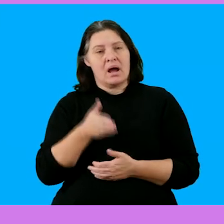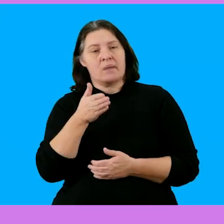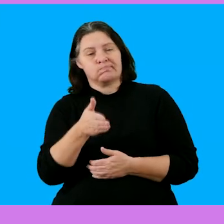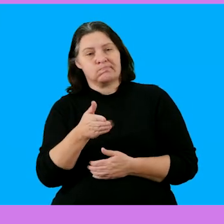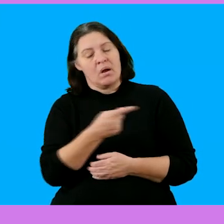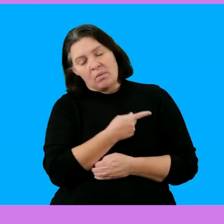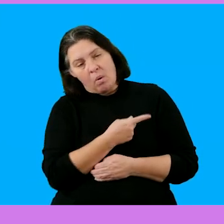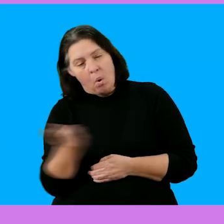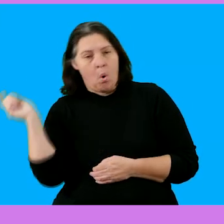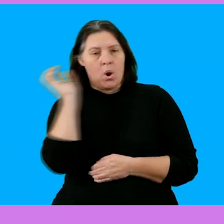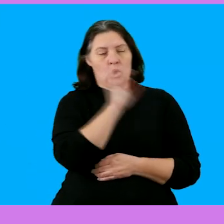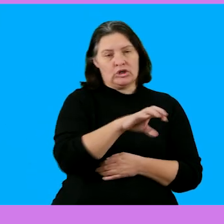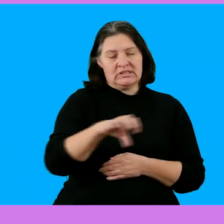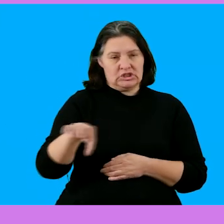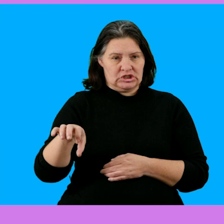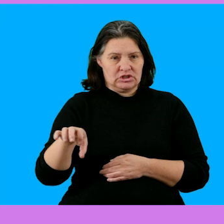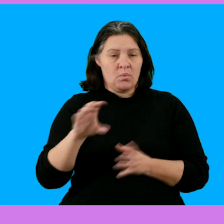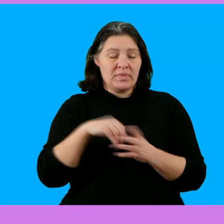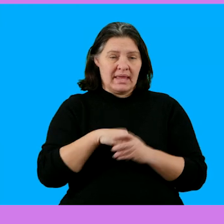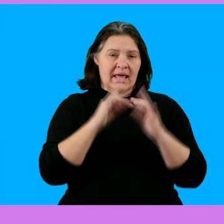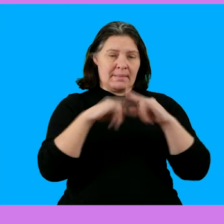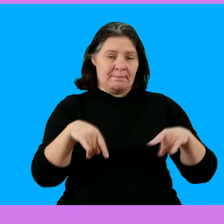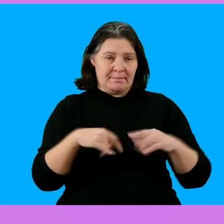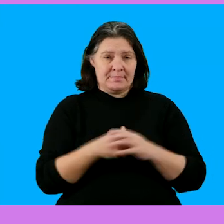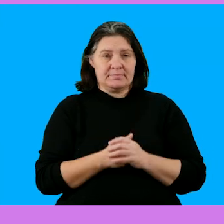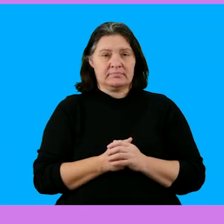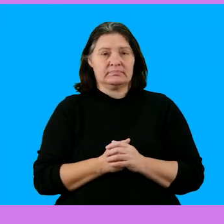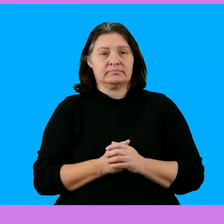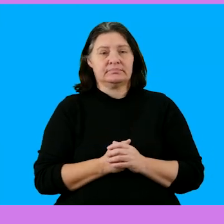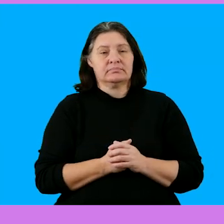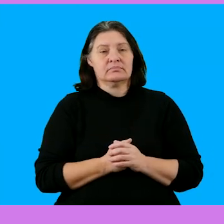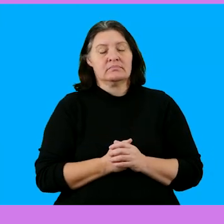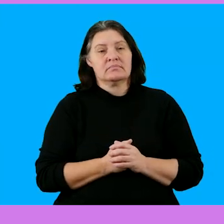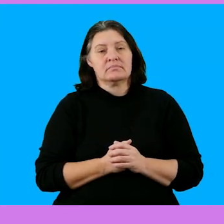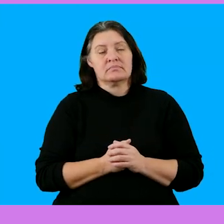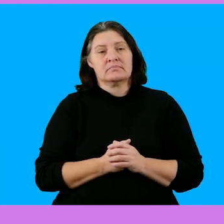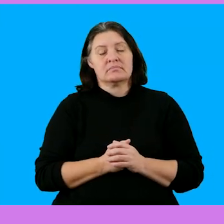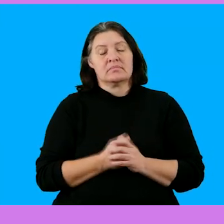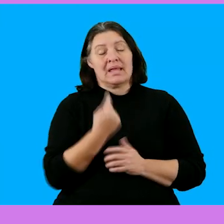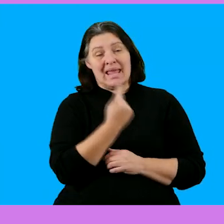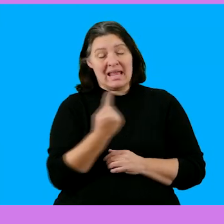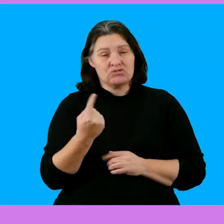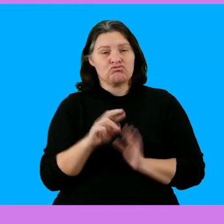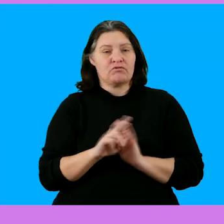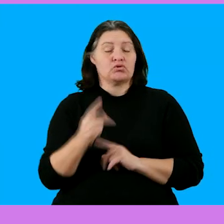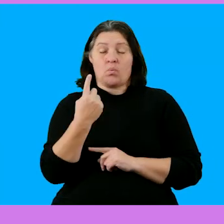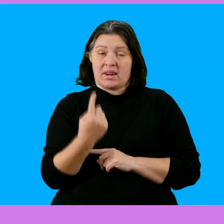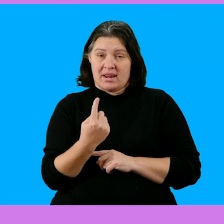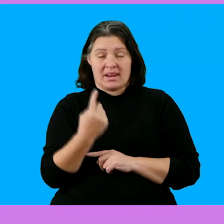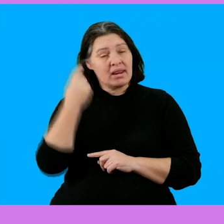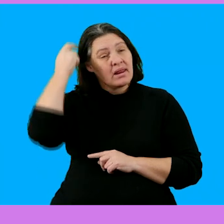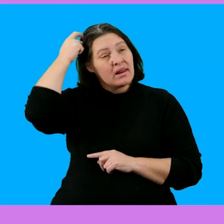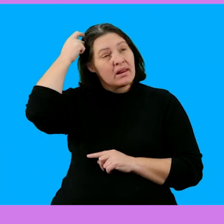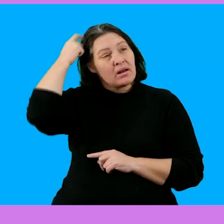accommodated in all the cottages in the camp. Okay, remember, each referred to one,